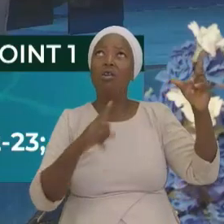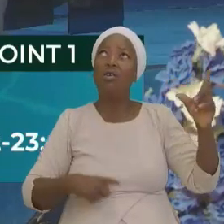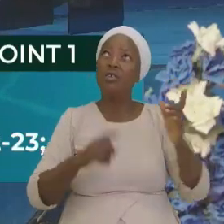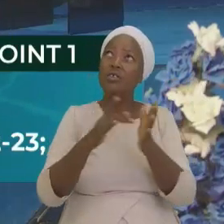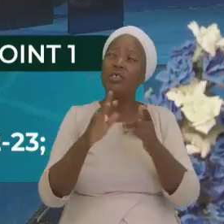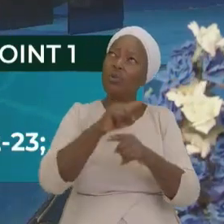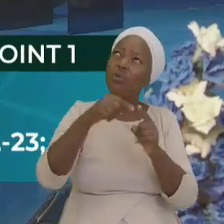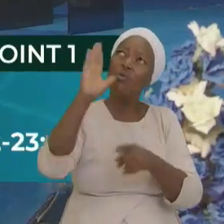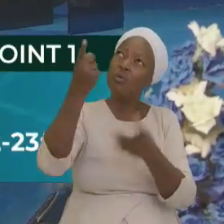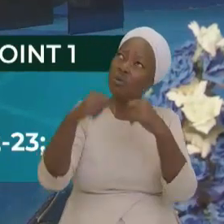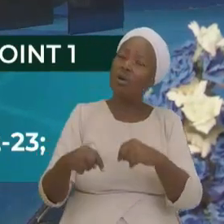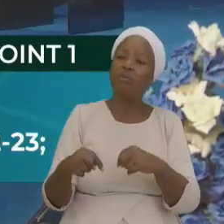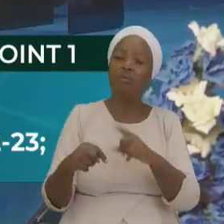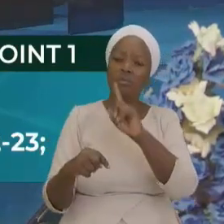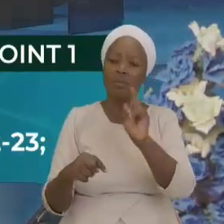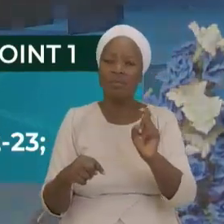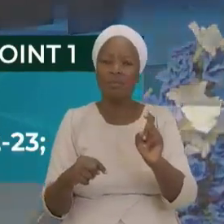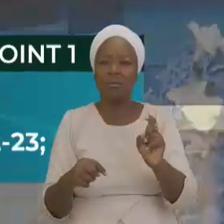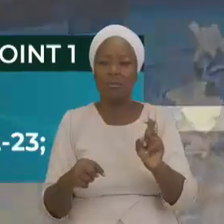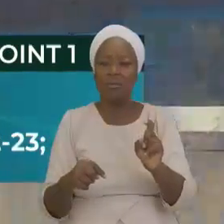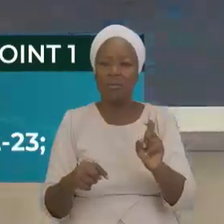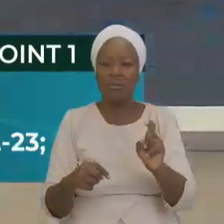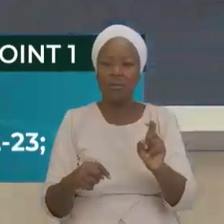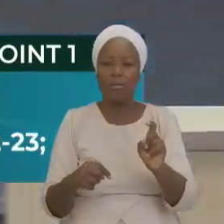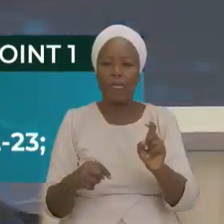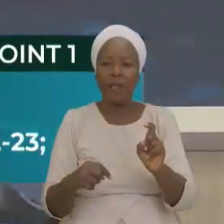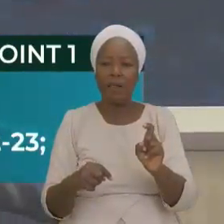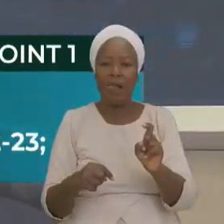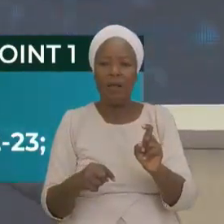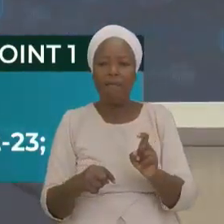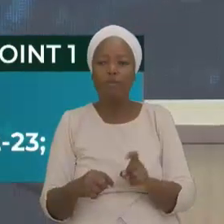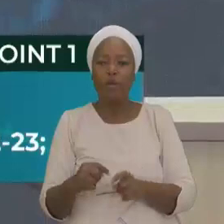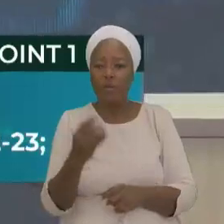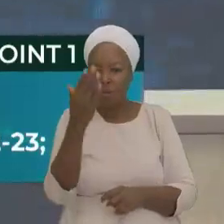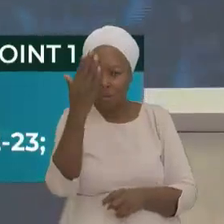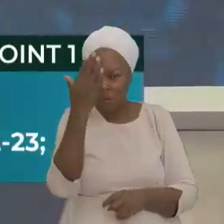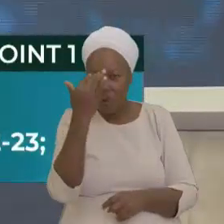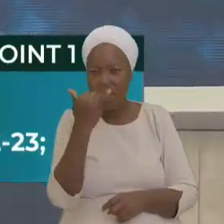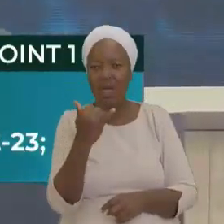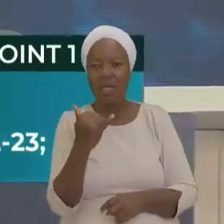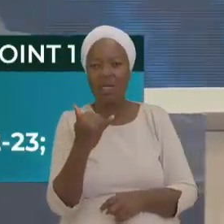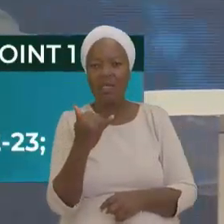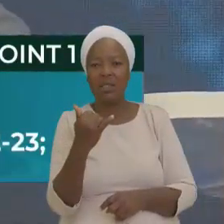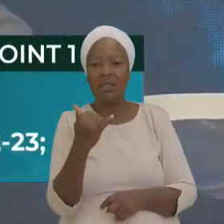you come? Why has he not come?